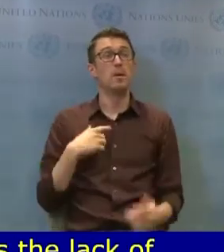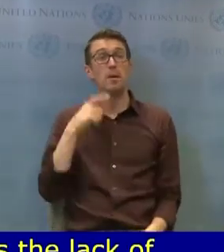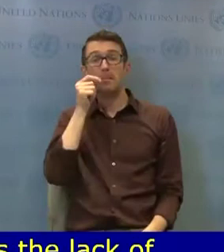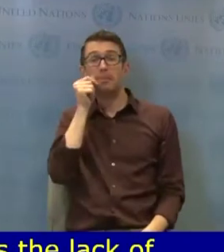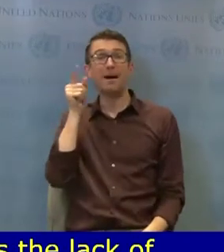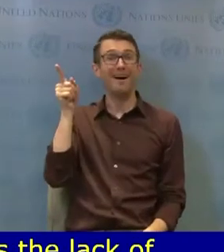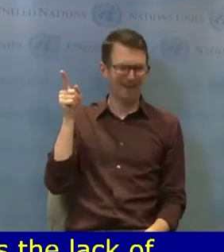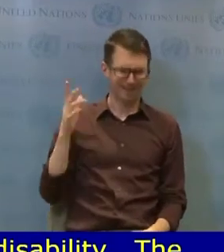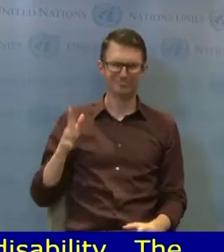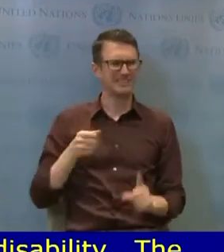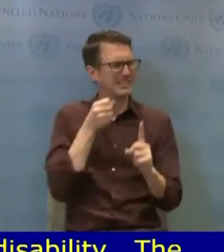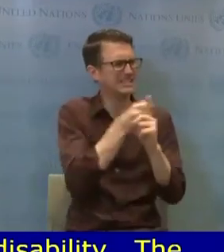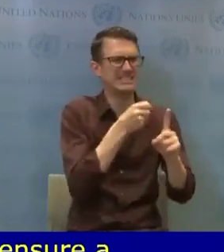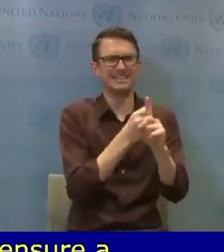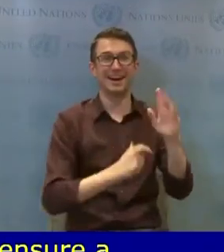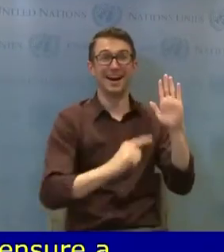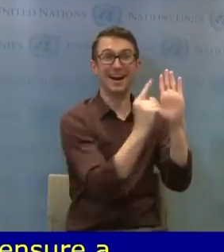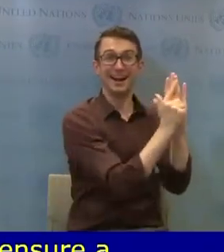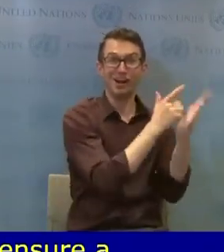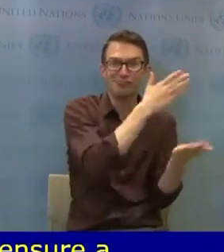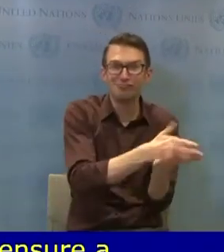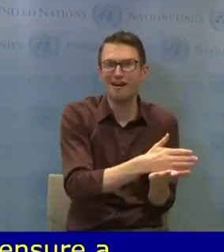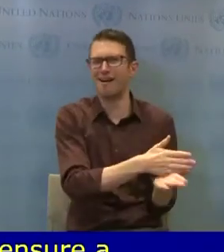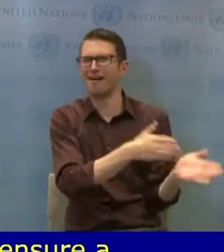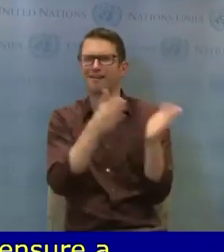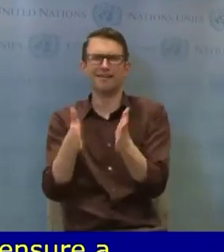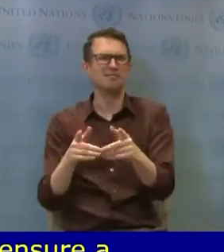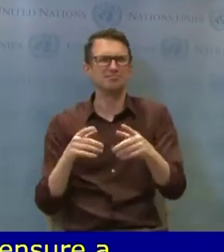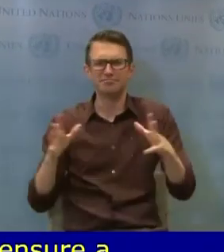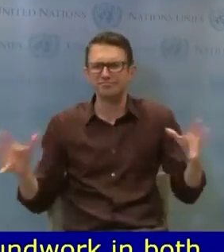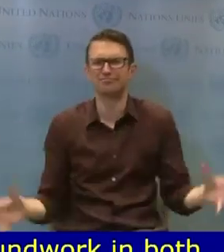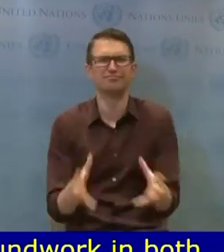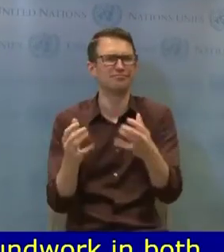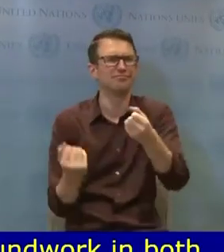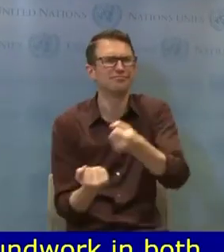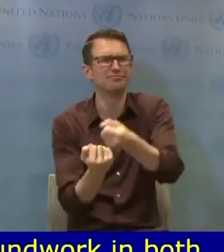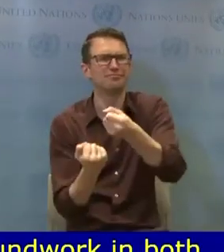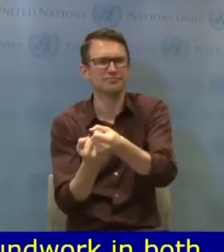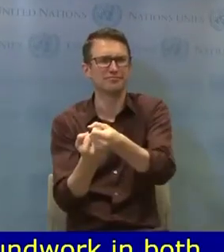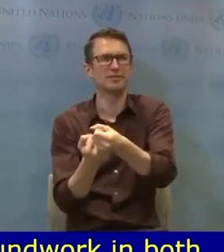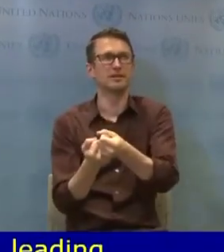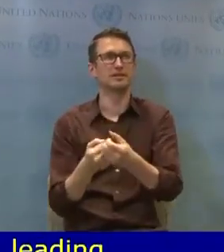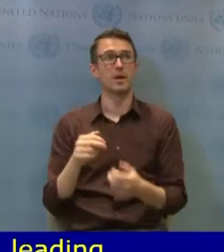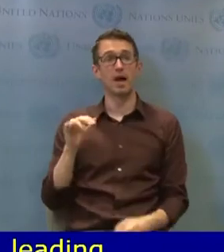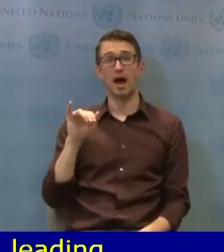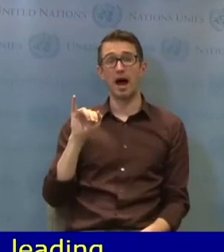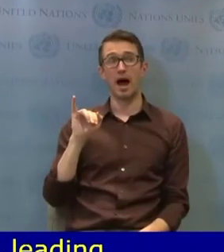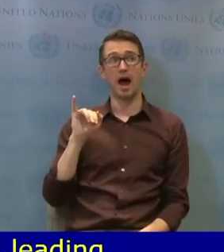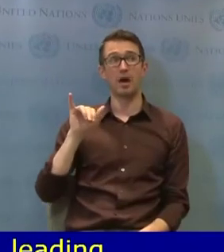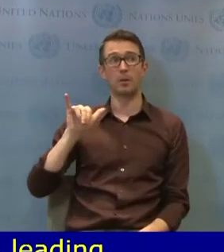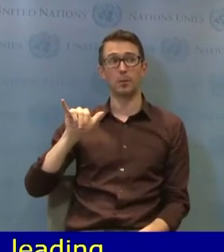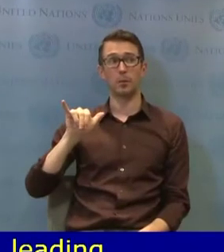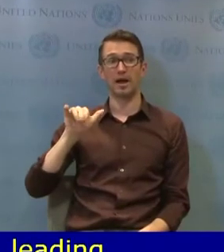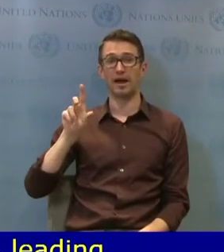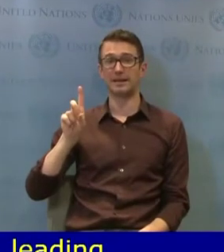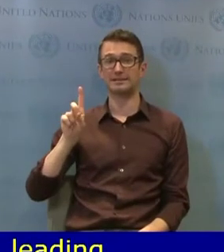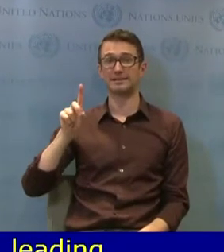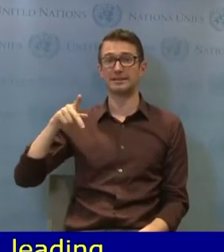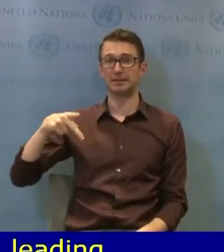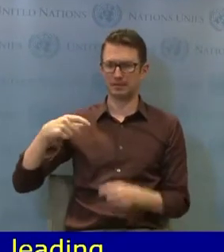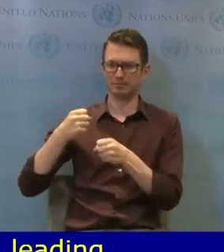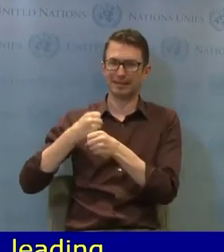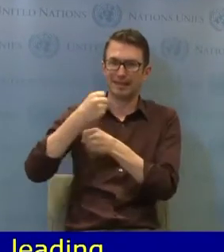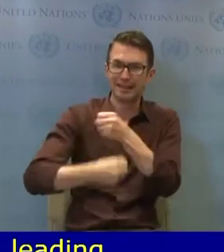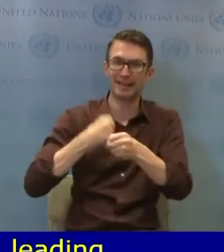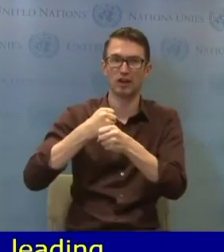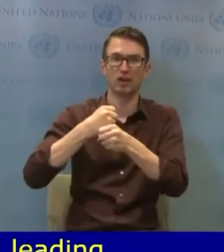UN Convention on the Rights of Persons with Disabilities. When I was 6 years old, on December 10, 1993, my